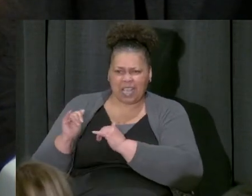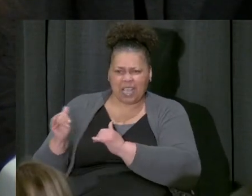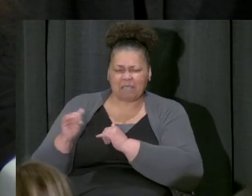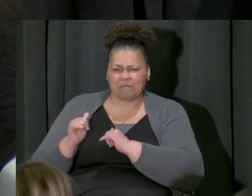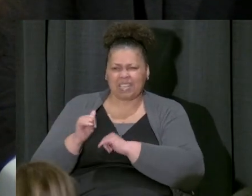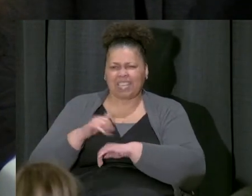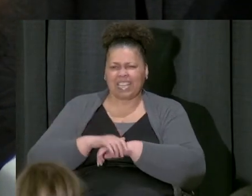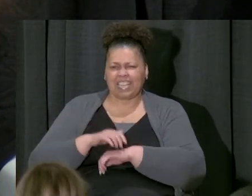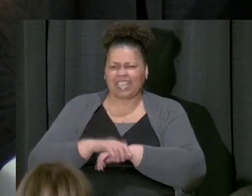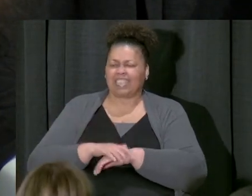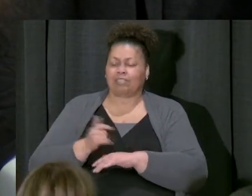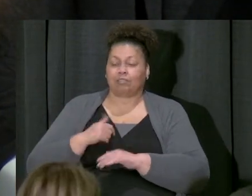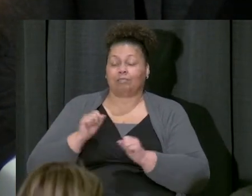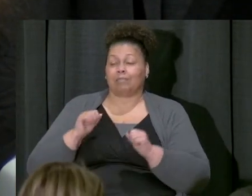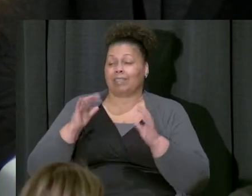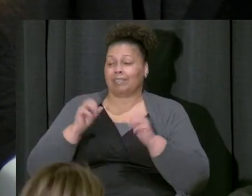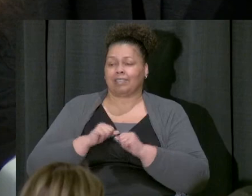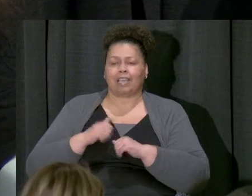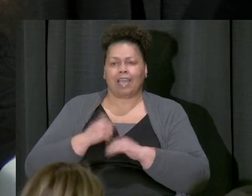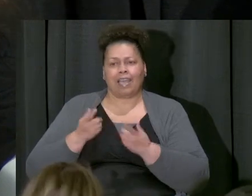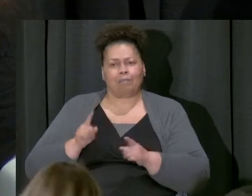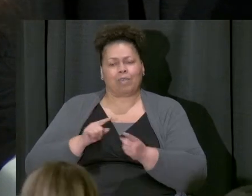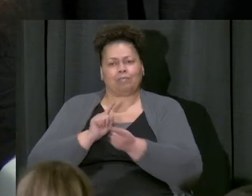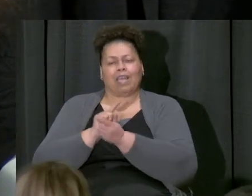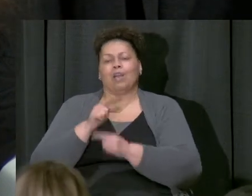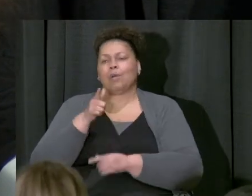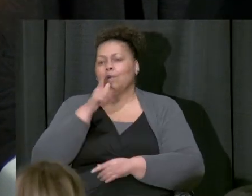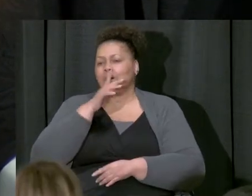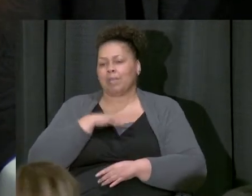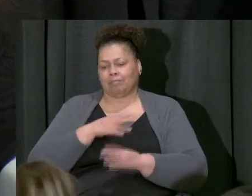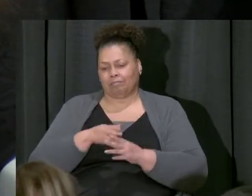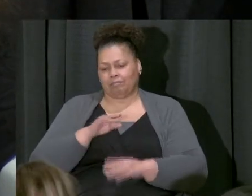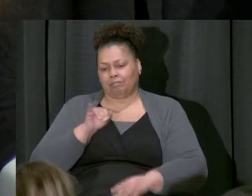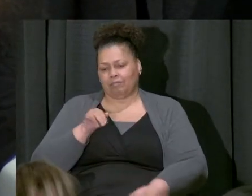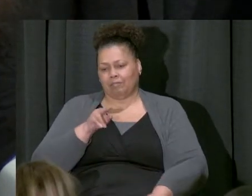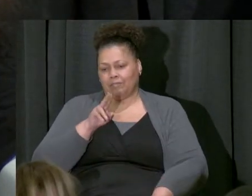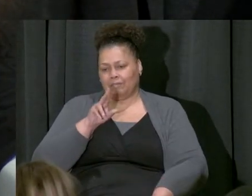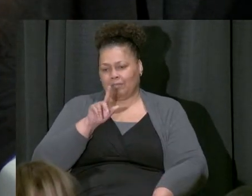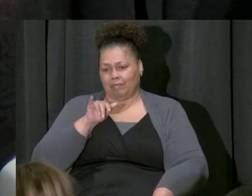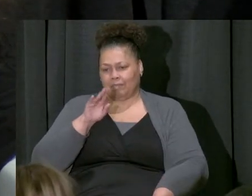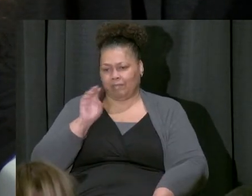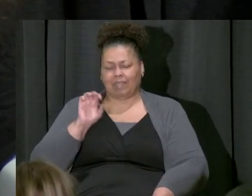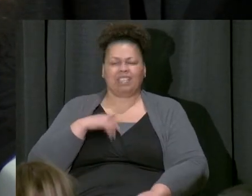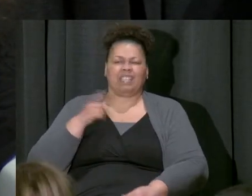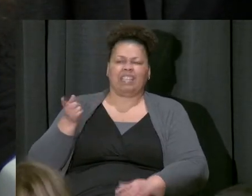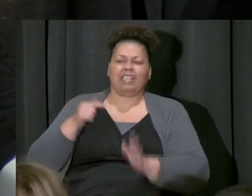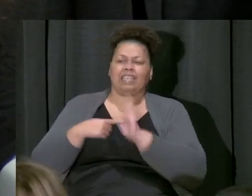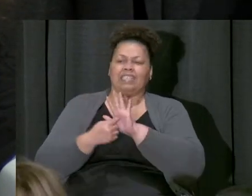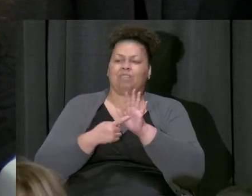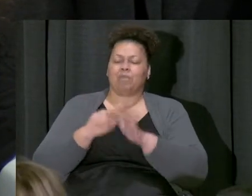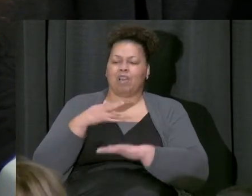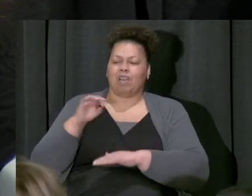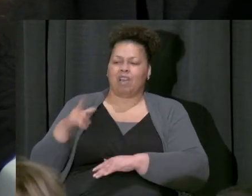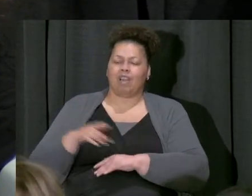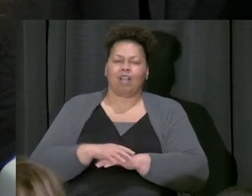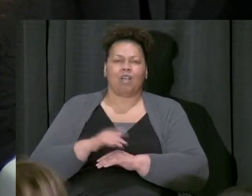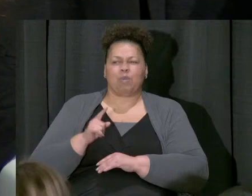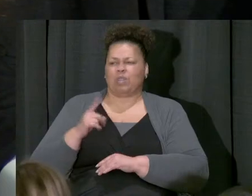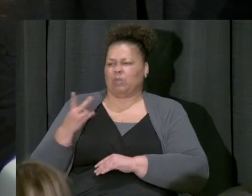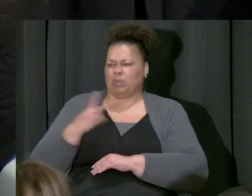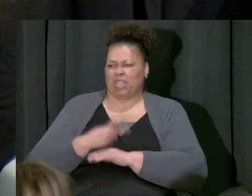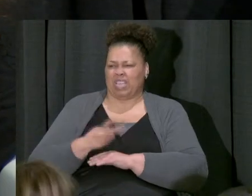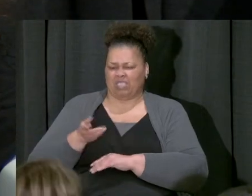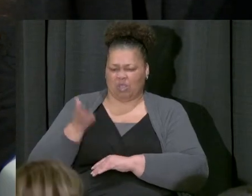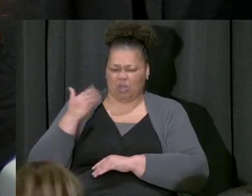remarkable. I bumped into a lady, Julie, in the exhibit hall a couple of days ago,